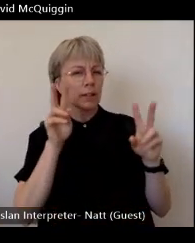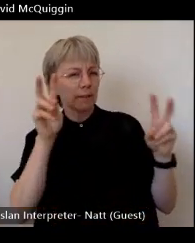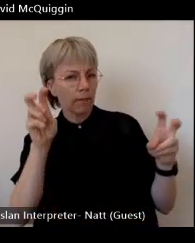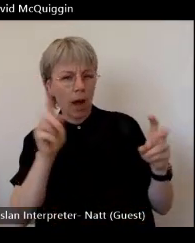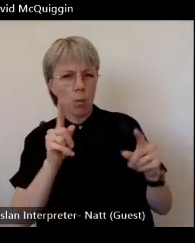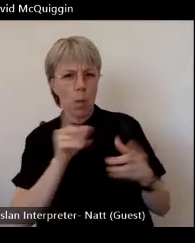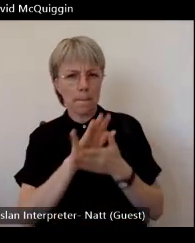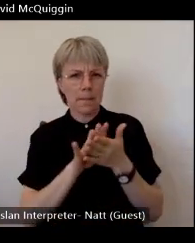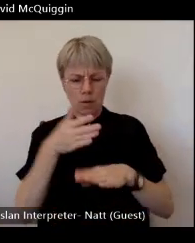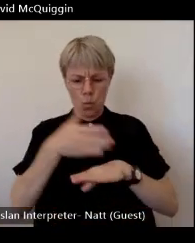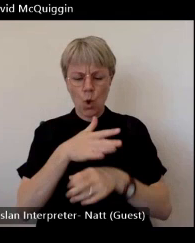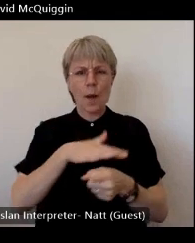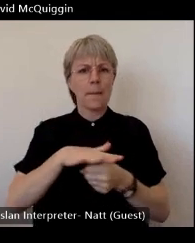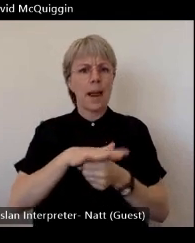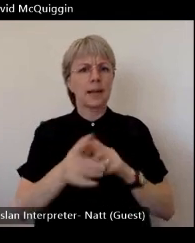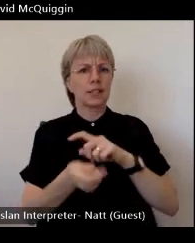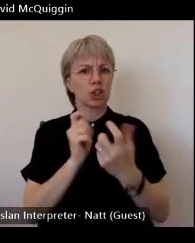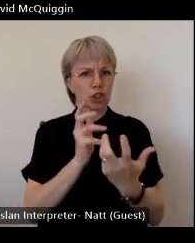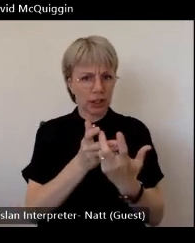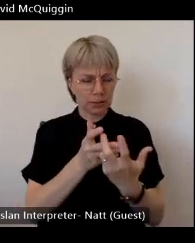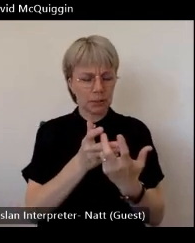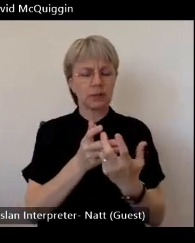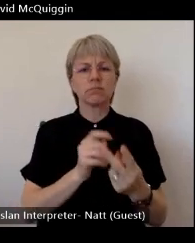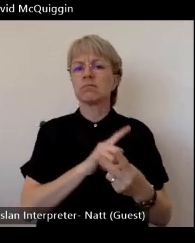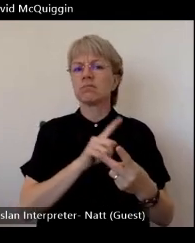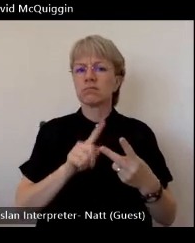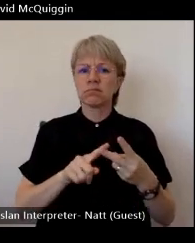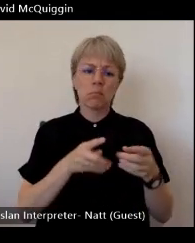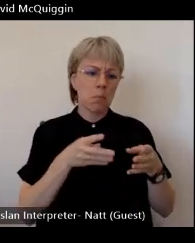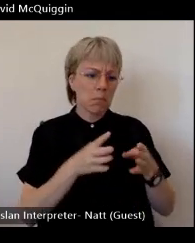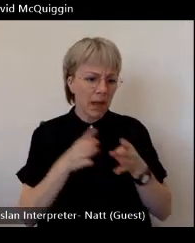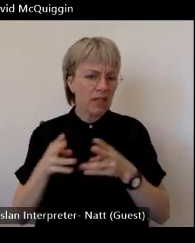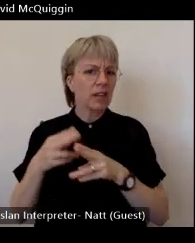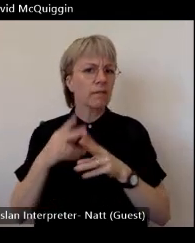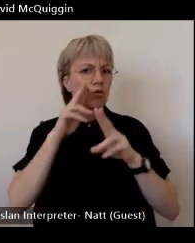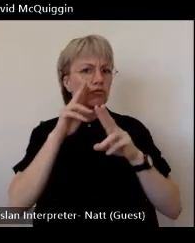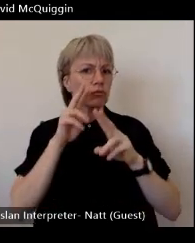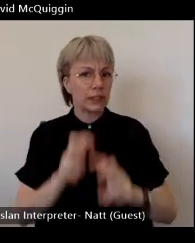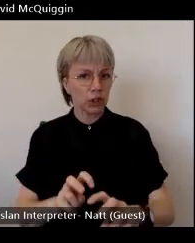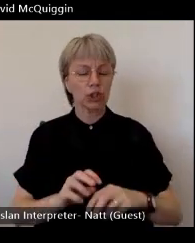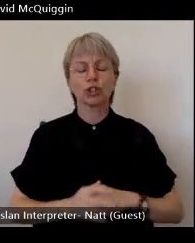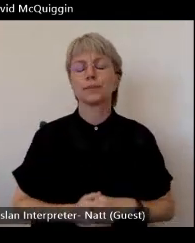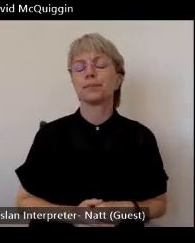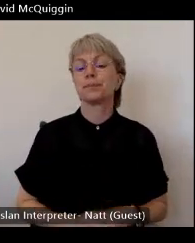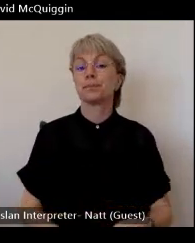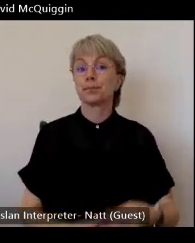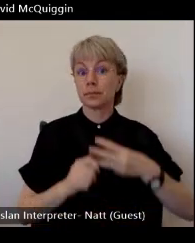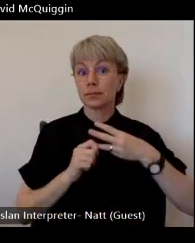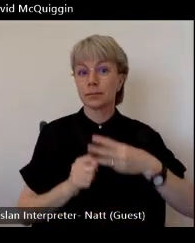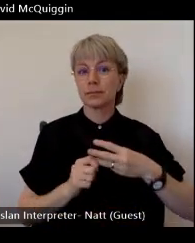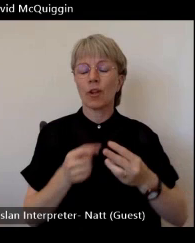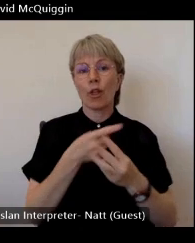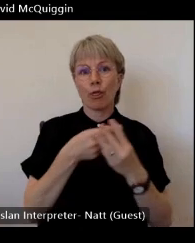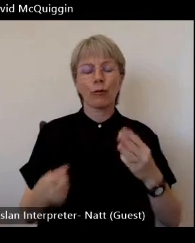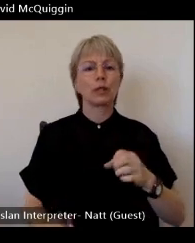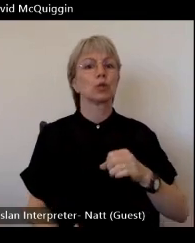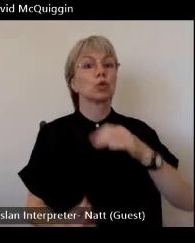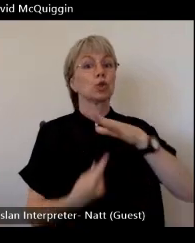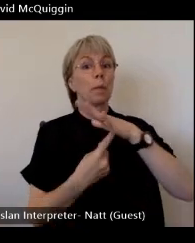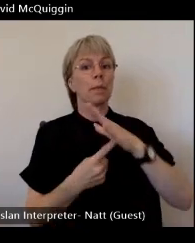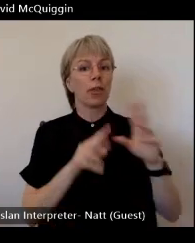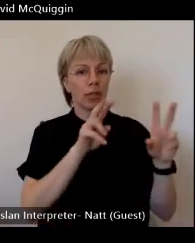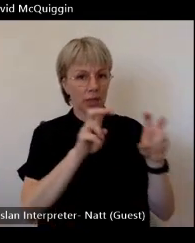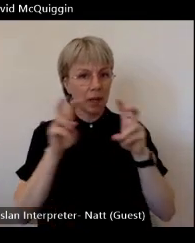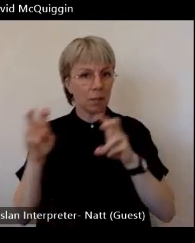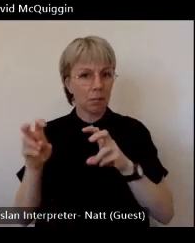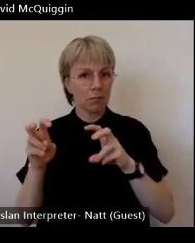explain the purpose of this research and the research methodology we adopted. Then I'll reveal the 3 key themes that emerged